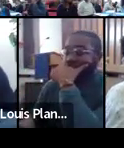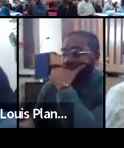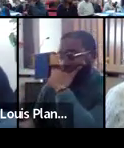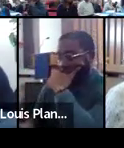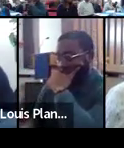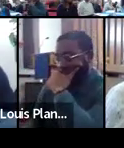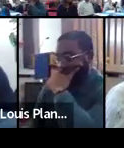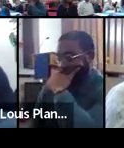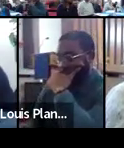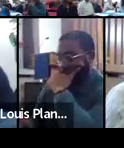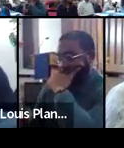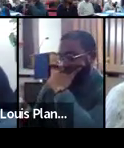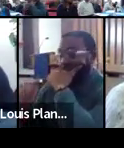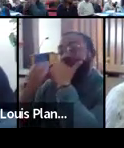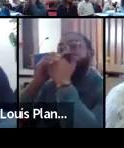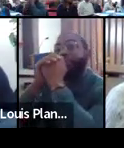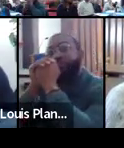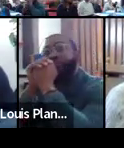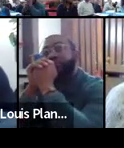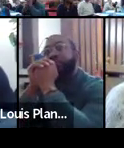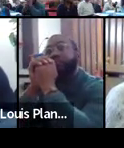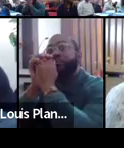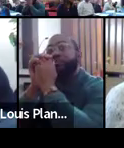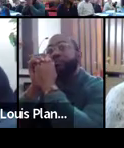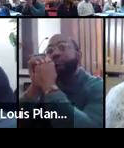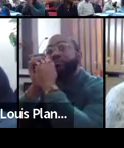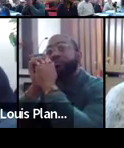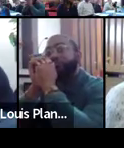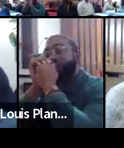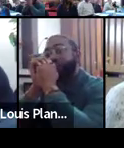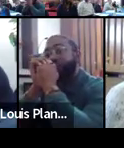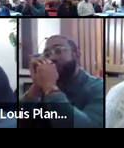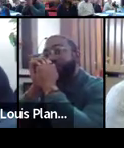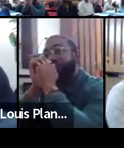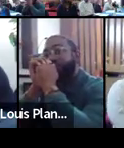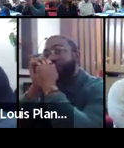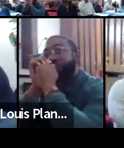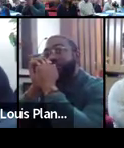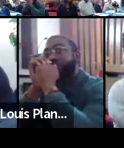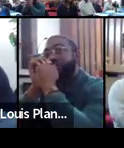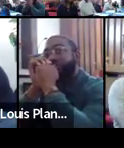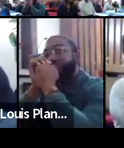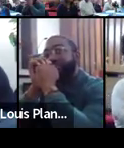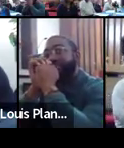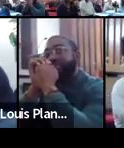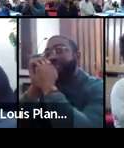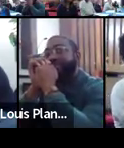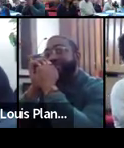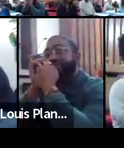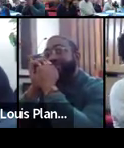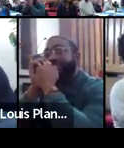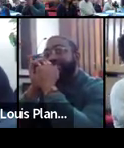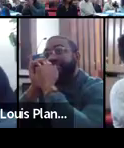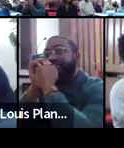You know, like each and every one of you all. And so I impact action. We